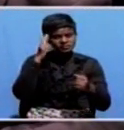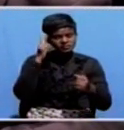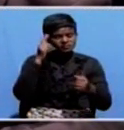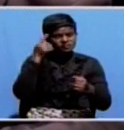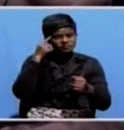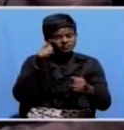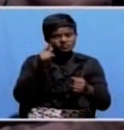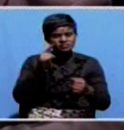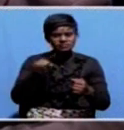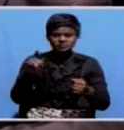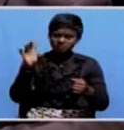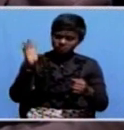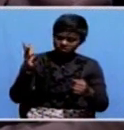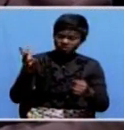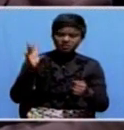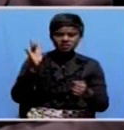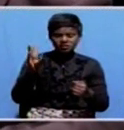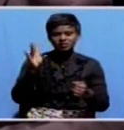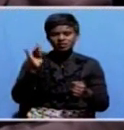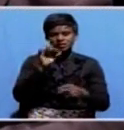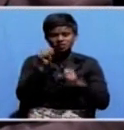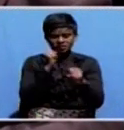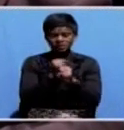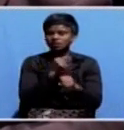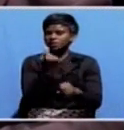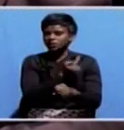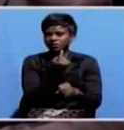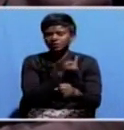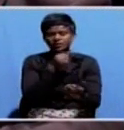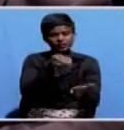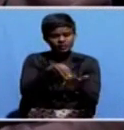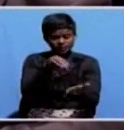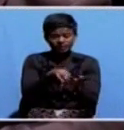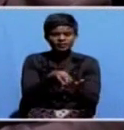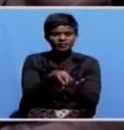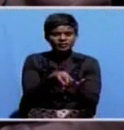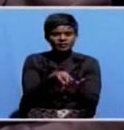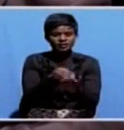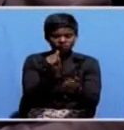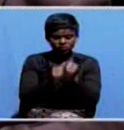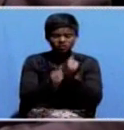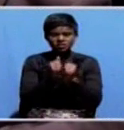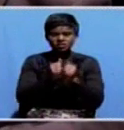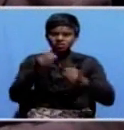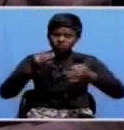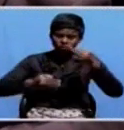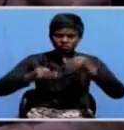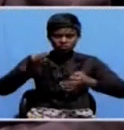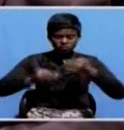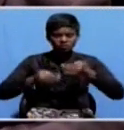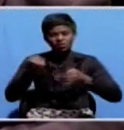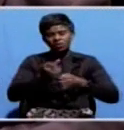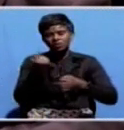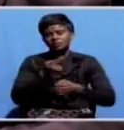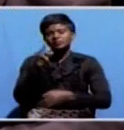6, 7, 8 years, the only cases which went for trial were